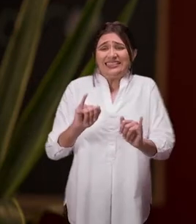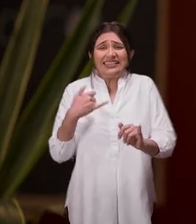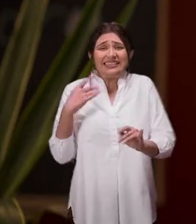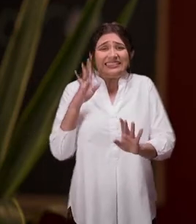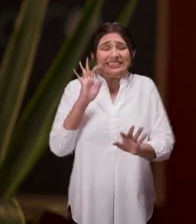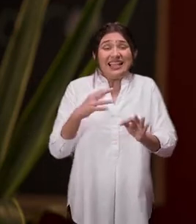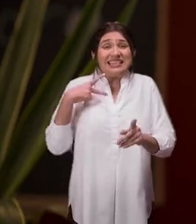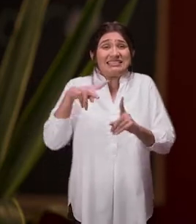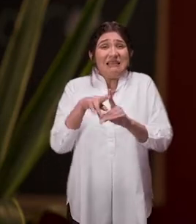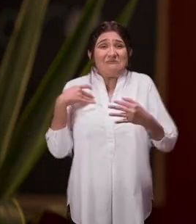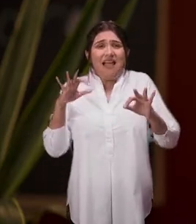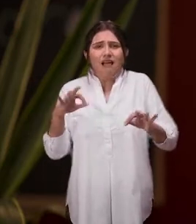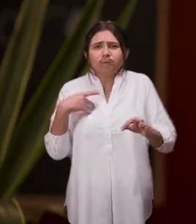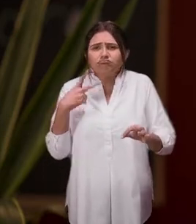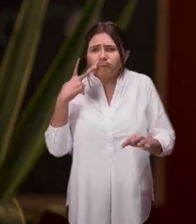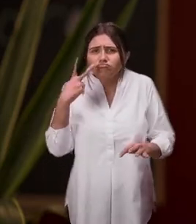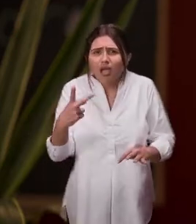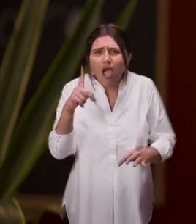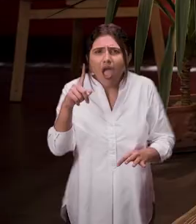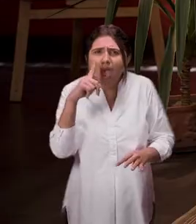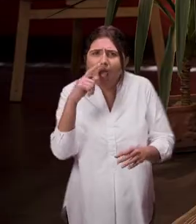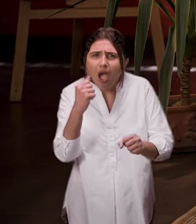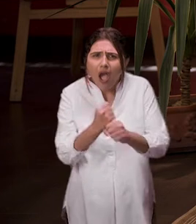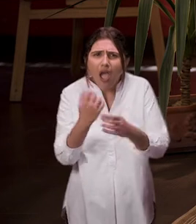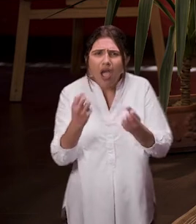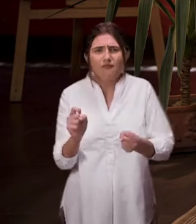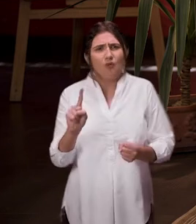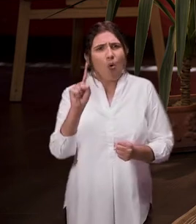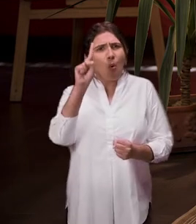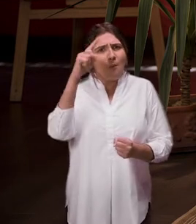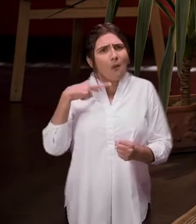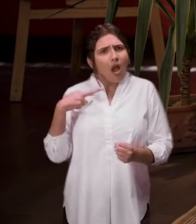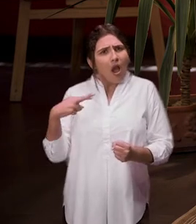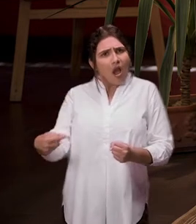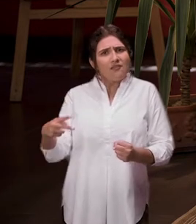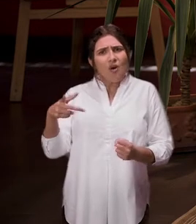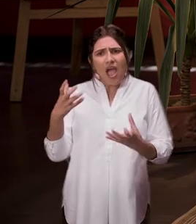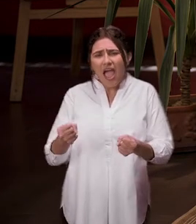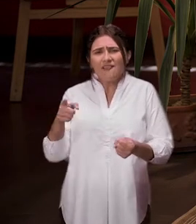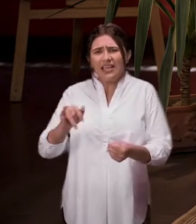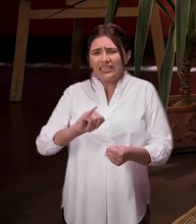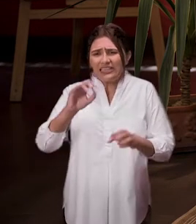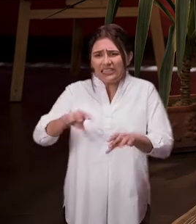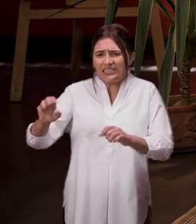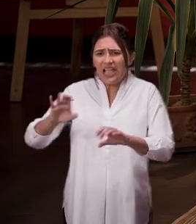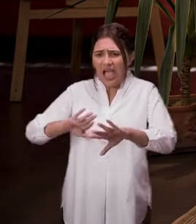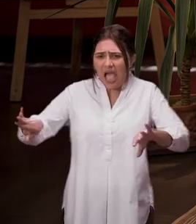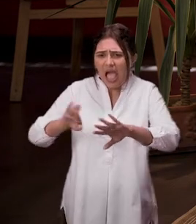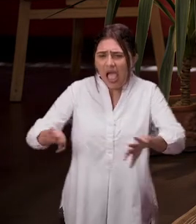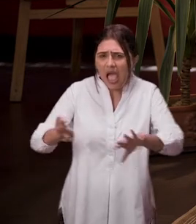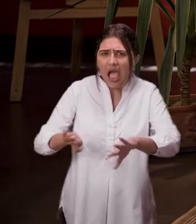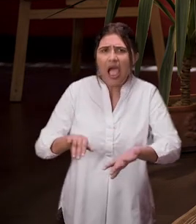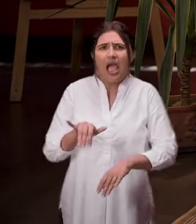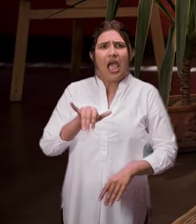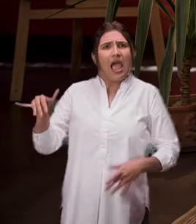making sure I didn't step on anything dirty in my nice shoes when I saw a girl, about my age, sorting rubbish